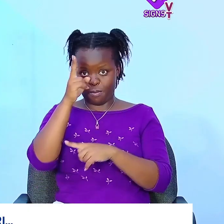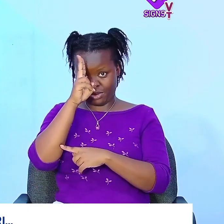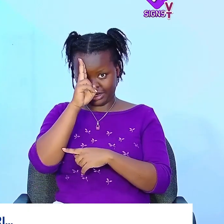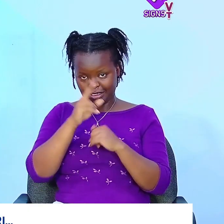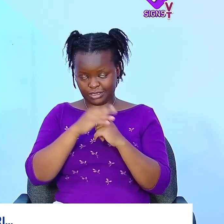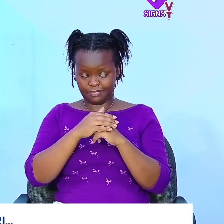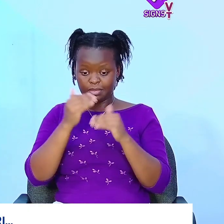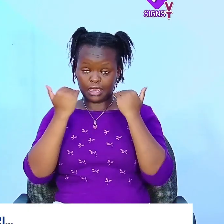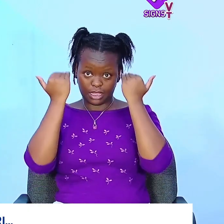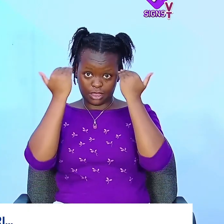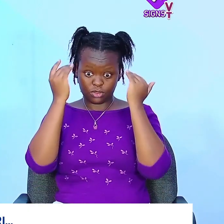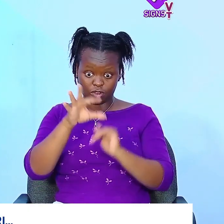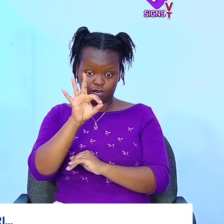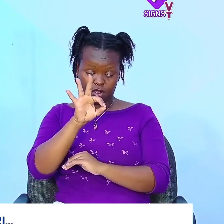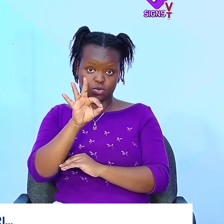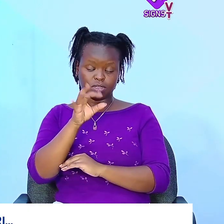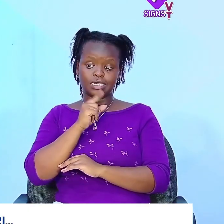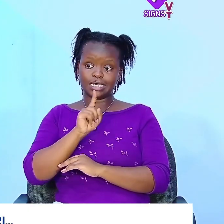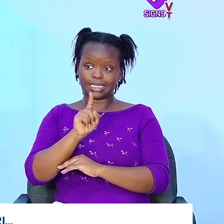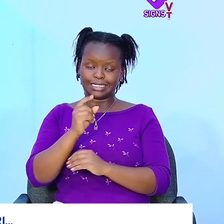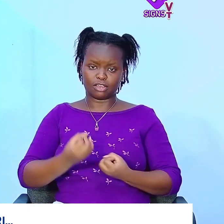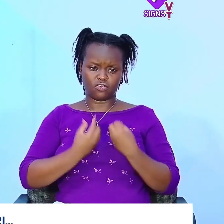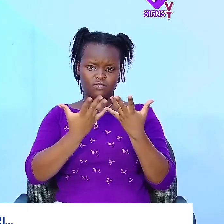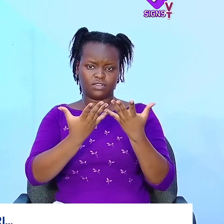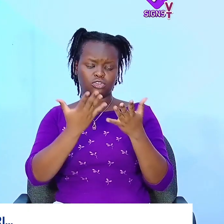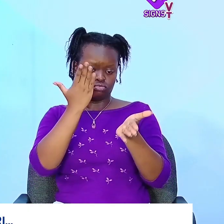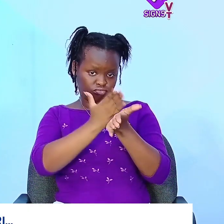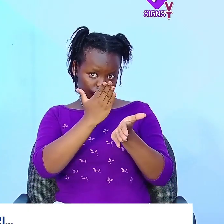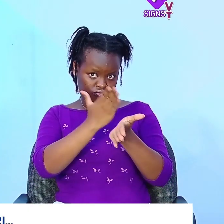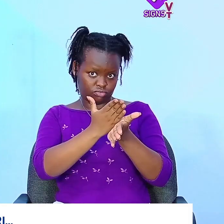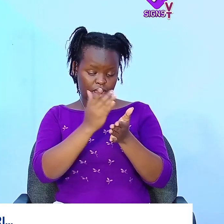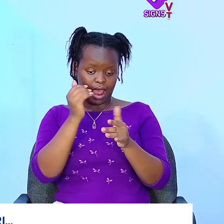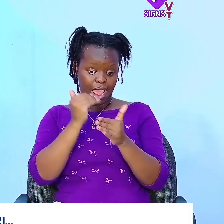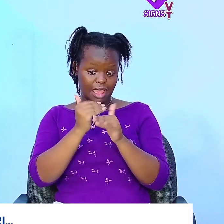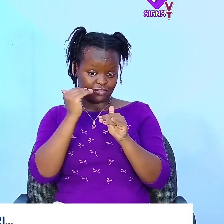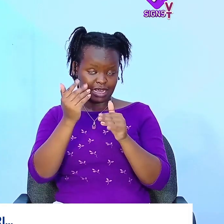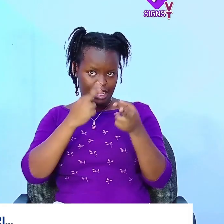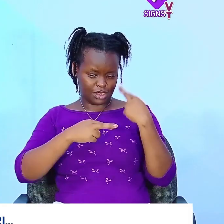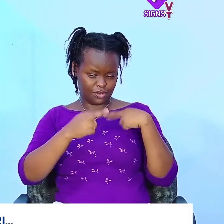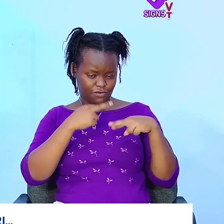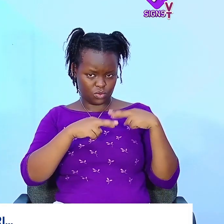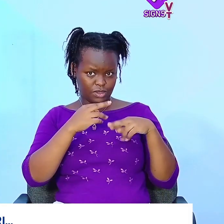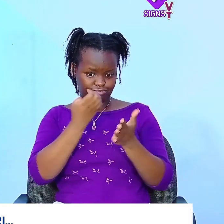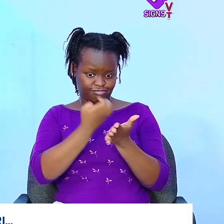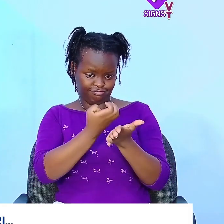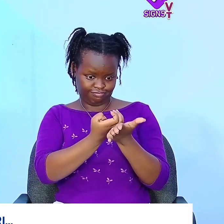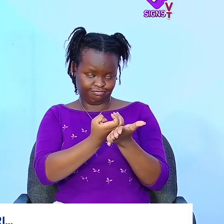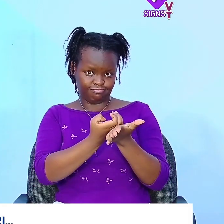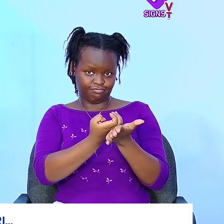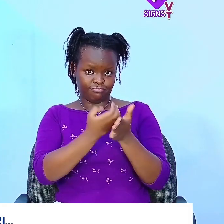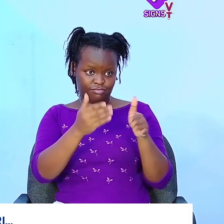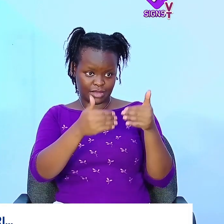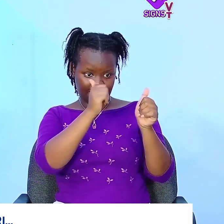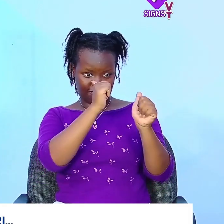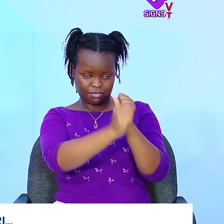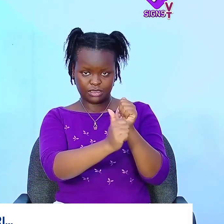court found his confession credible and, after reviewing the evidence, imposed the death